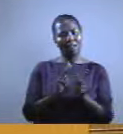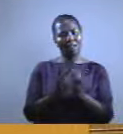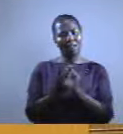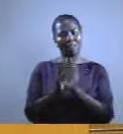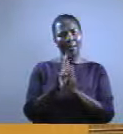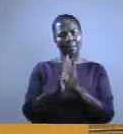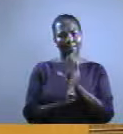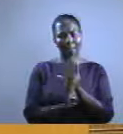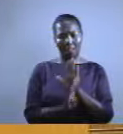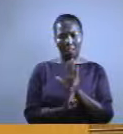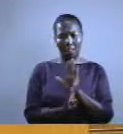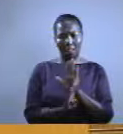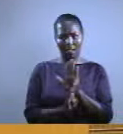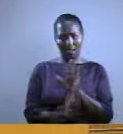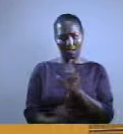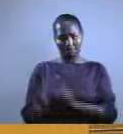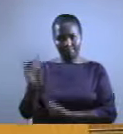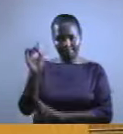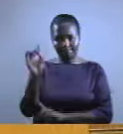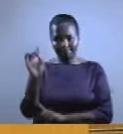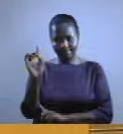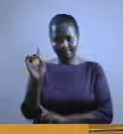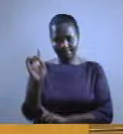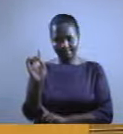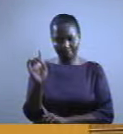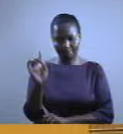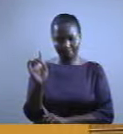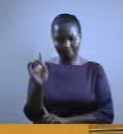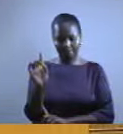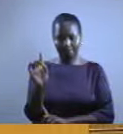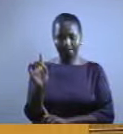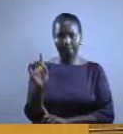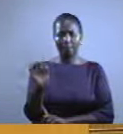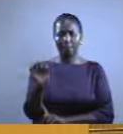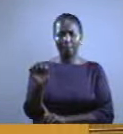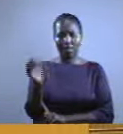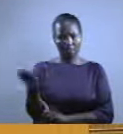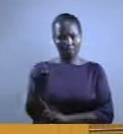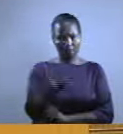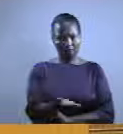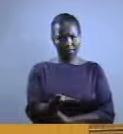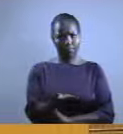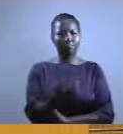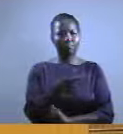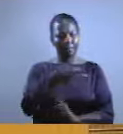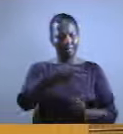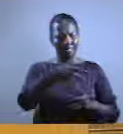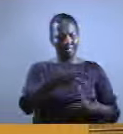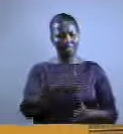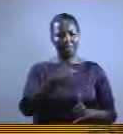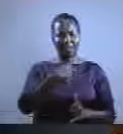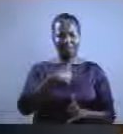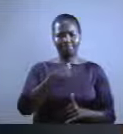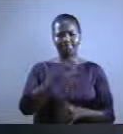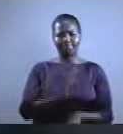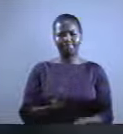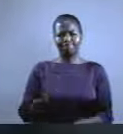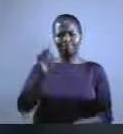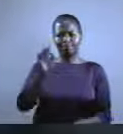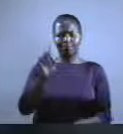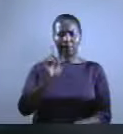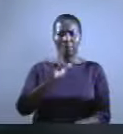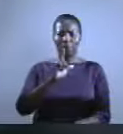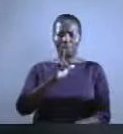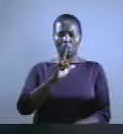I now... Yes. May I address you on a point of order? Yes, sir. Thank you, Speaker. I rise to address